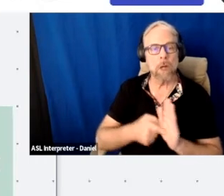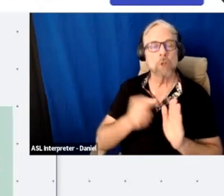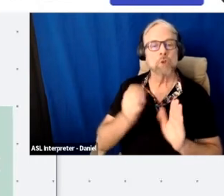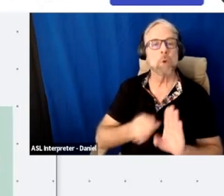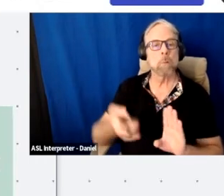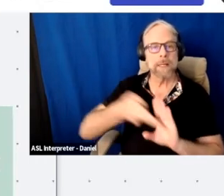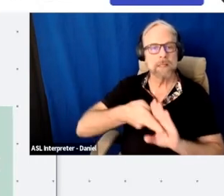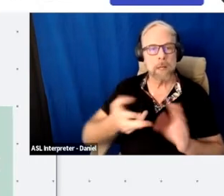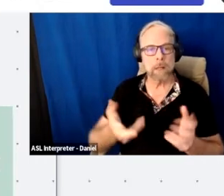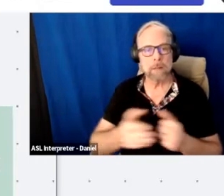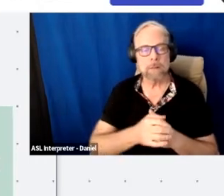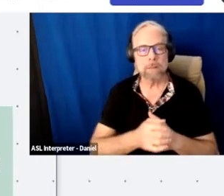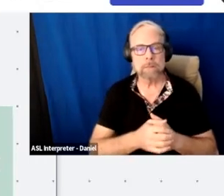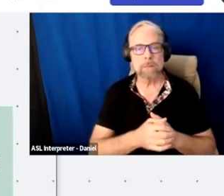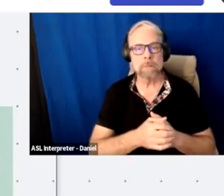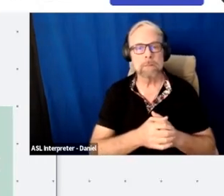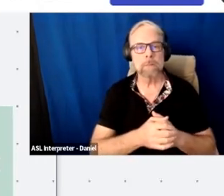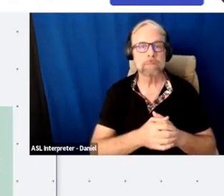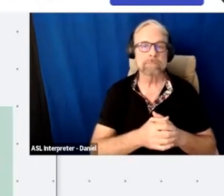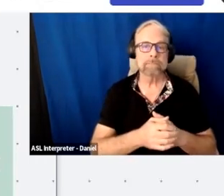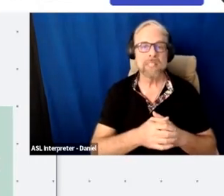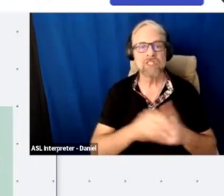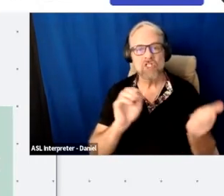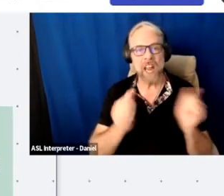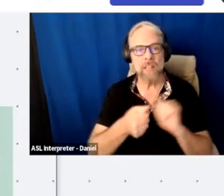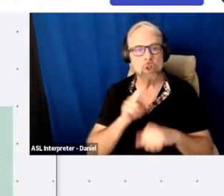participate? We change those norms.